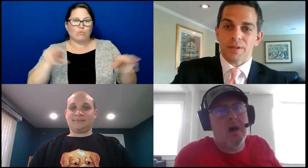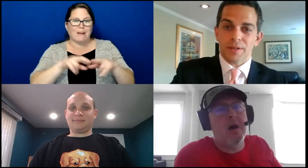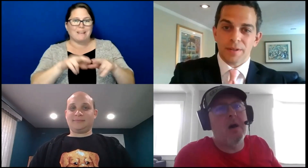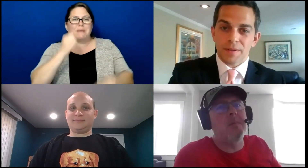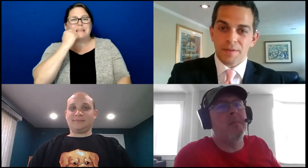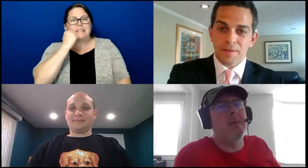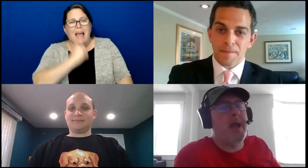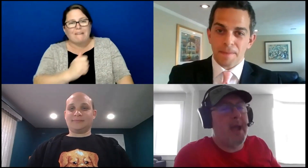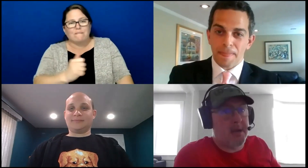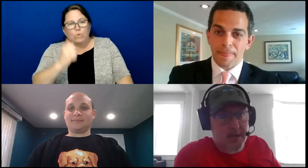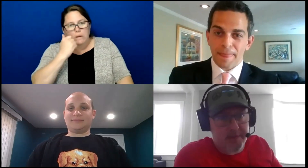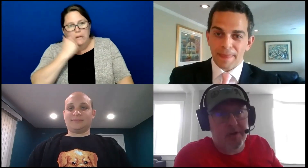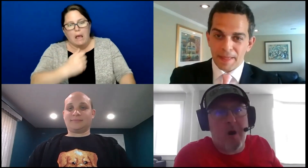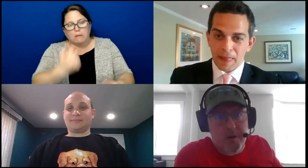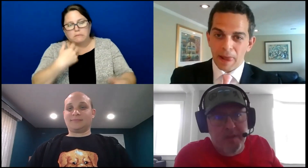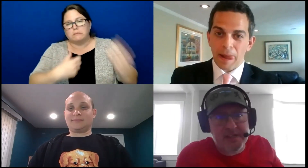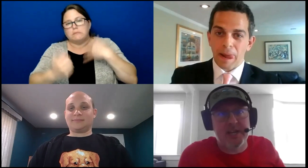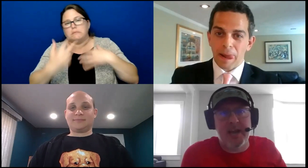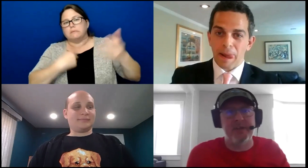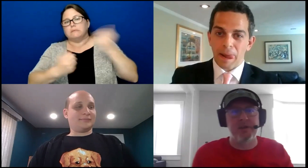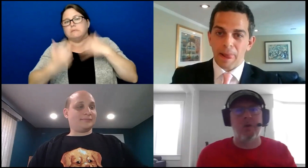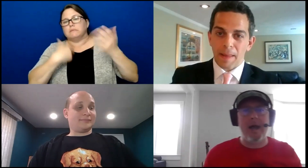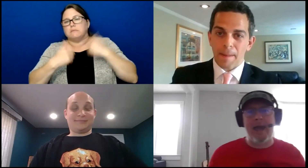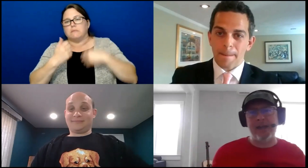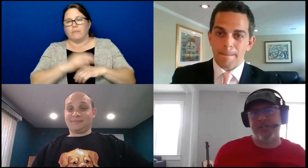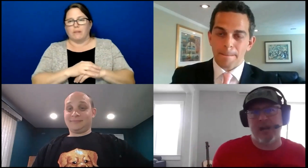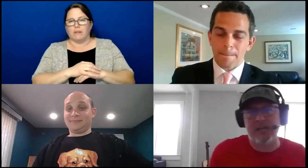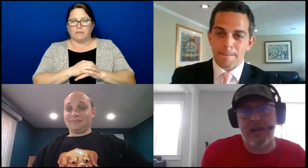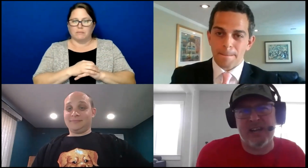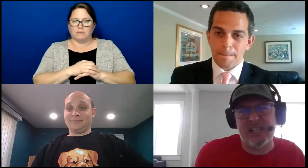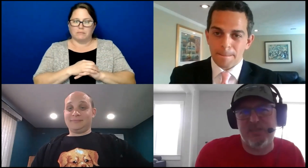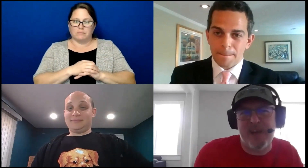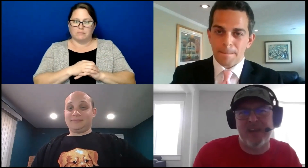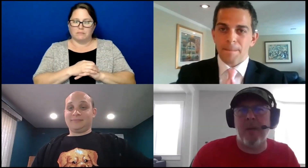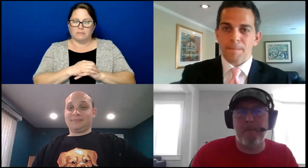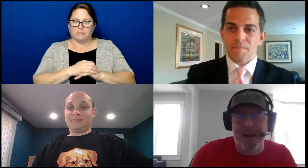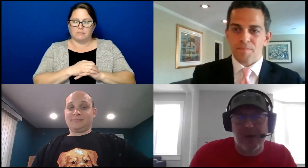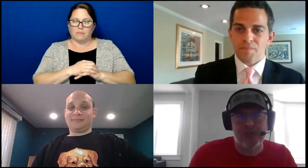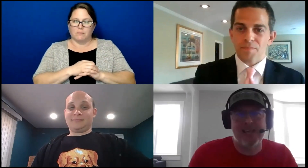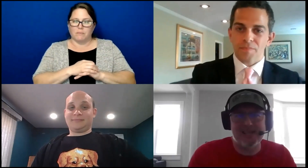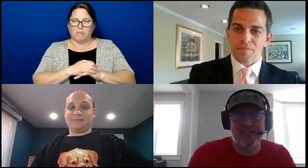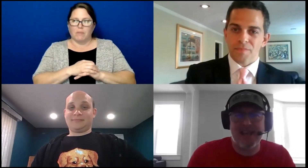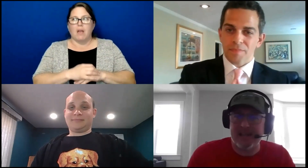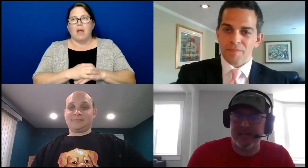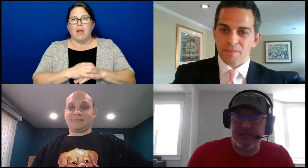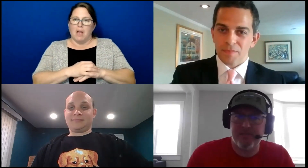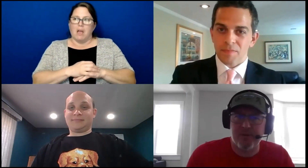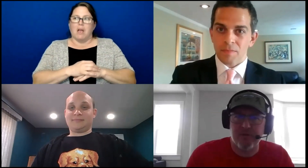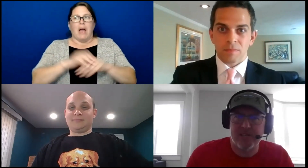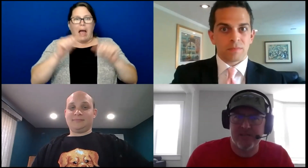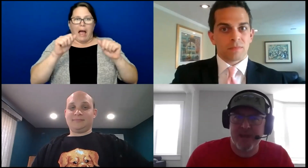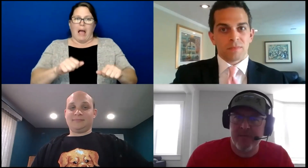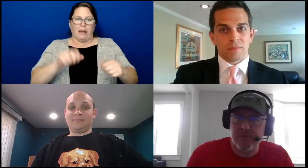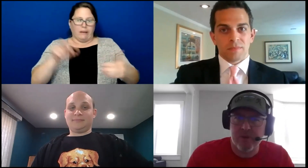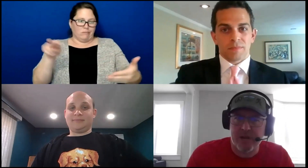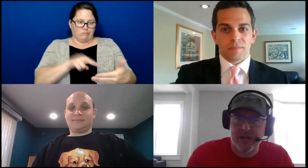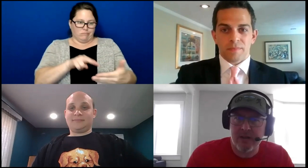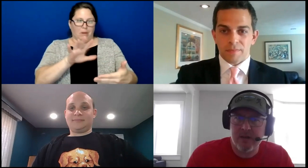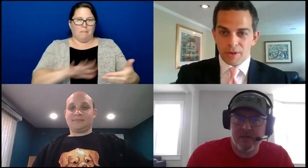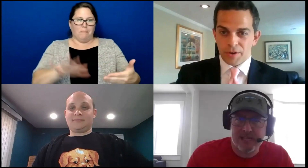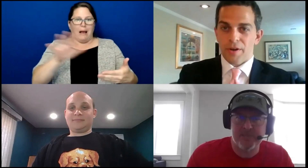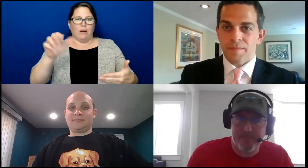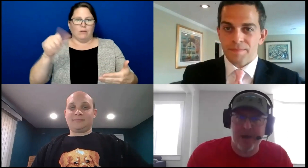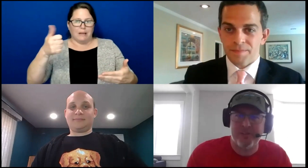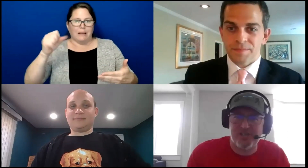Whoa. And given all the things that I have to do, I can spend about 10 seconds per resume reading